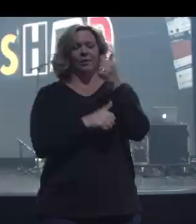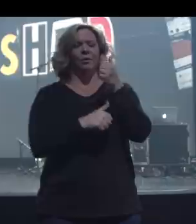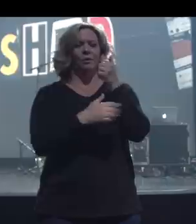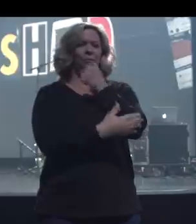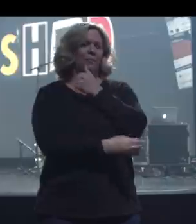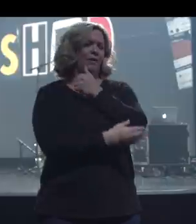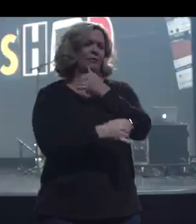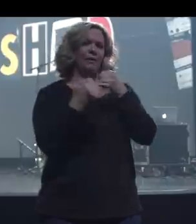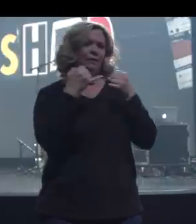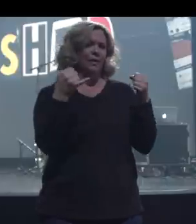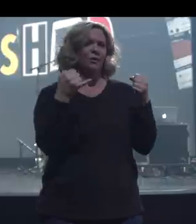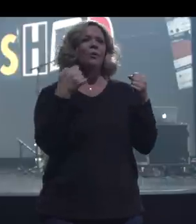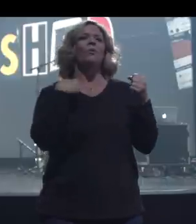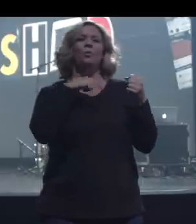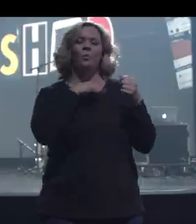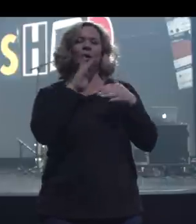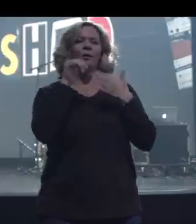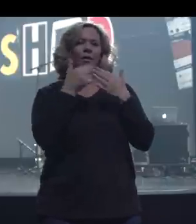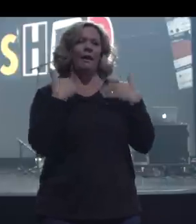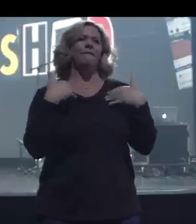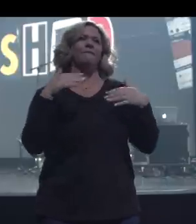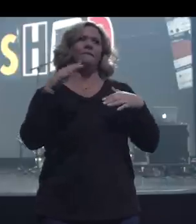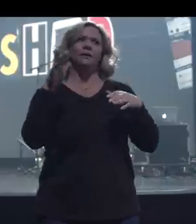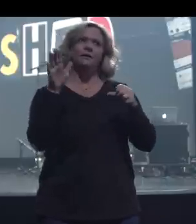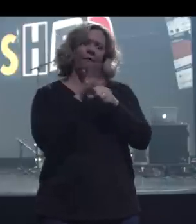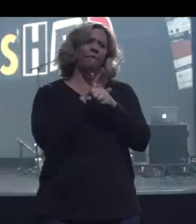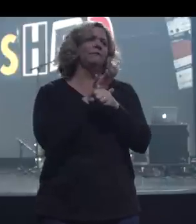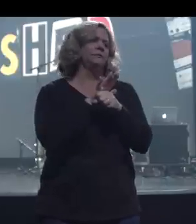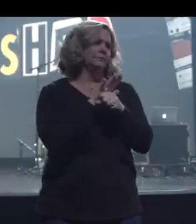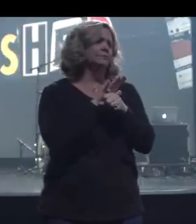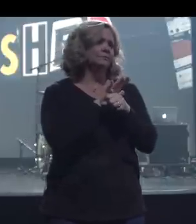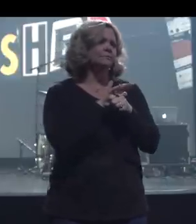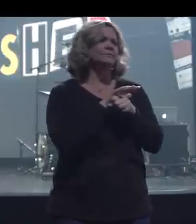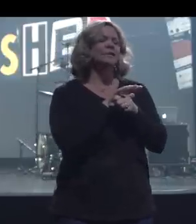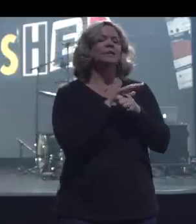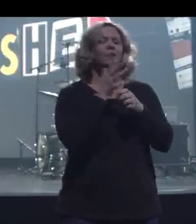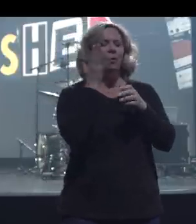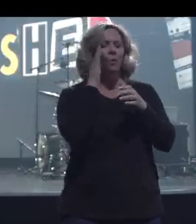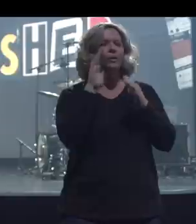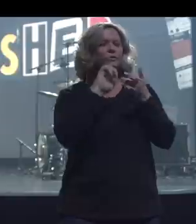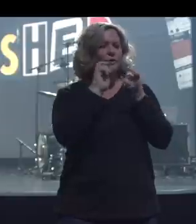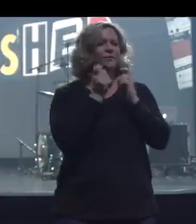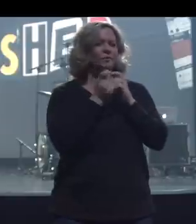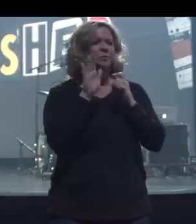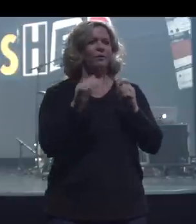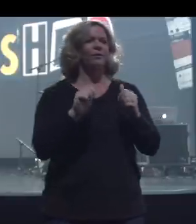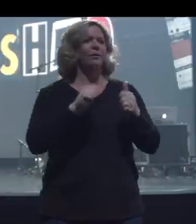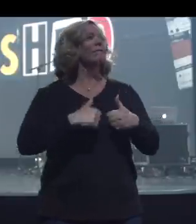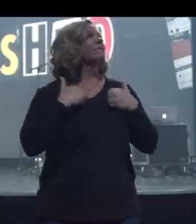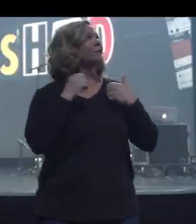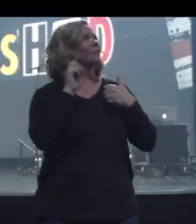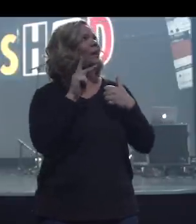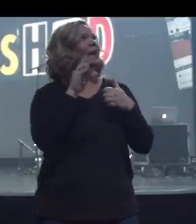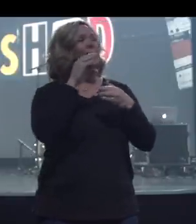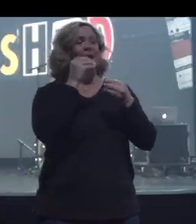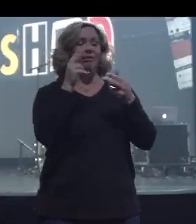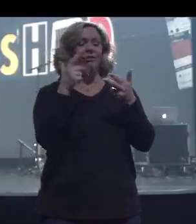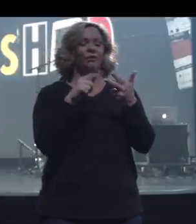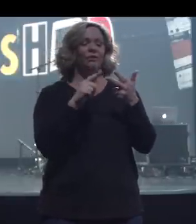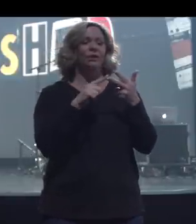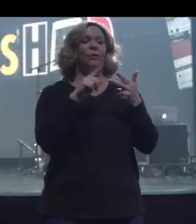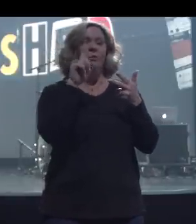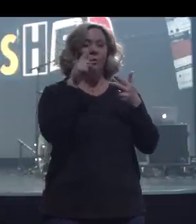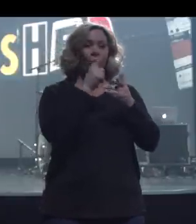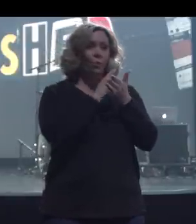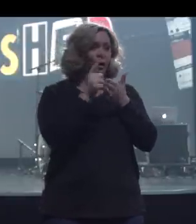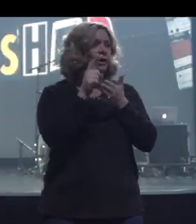than enough. So I want you to do this. That would transform you. Here's the third thing. I want you to take 1 week or 1 month